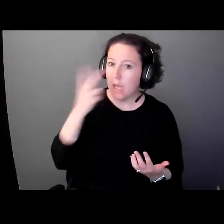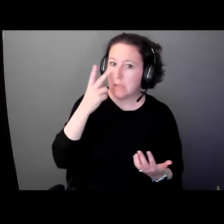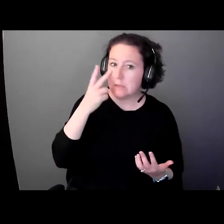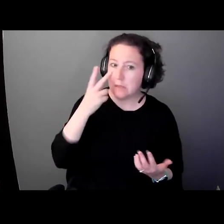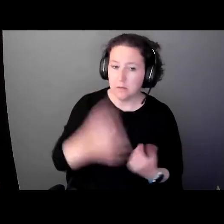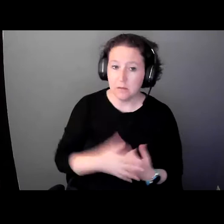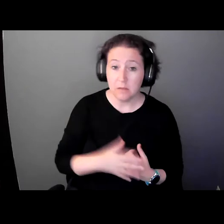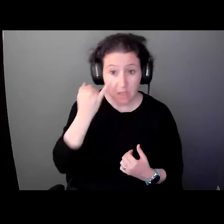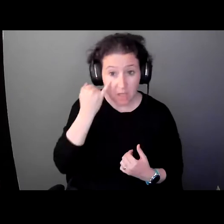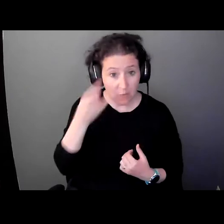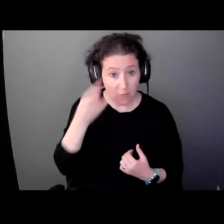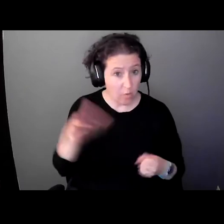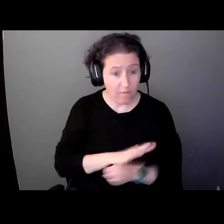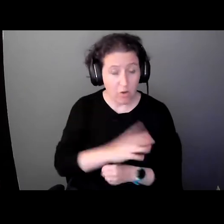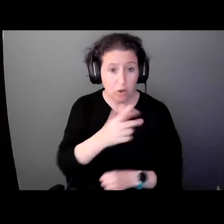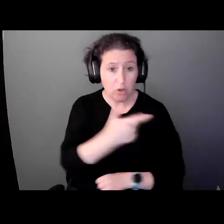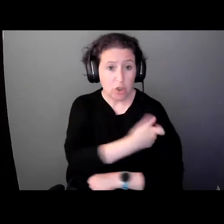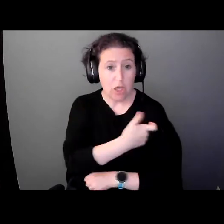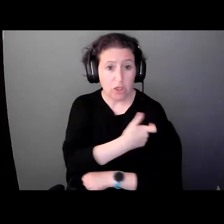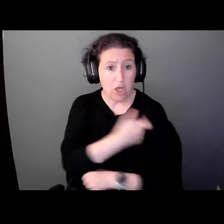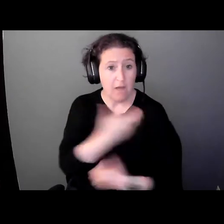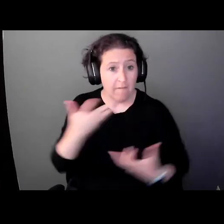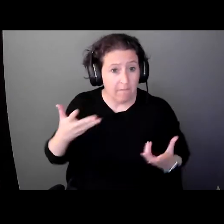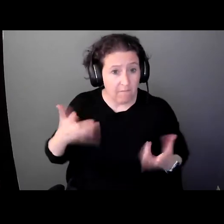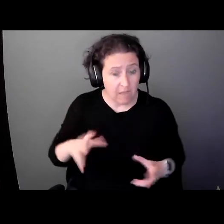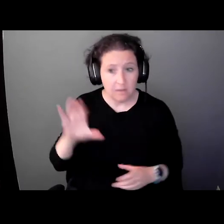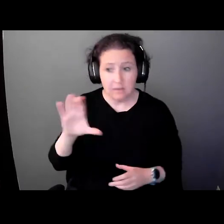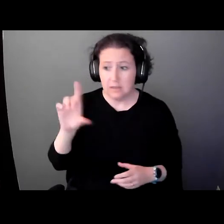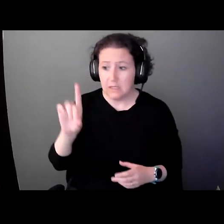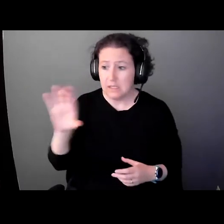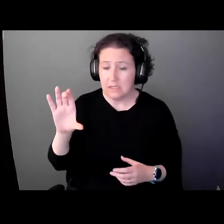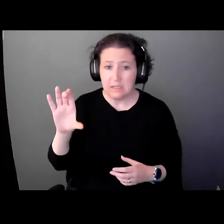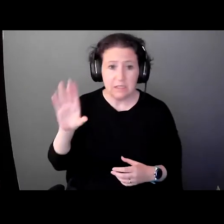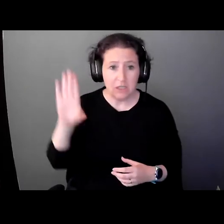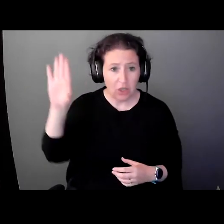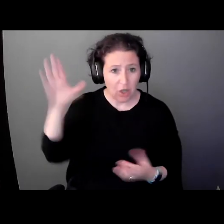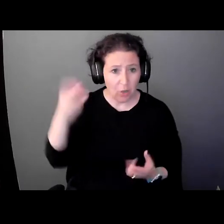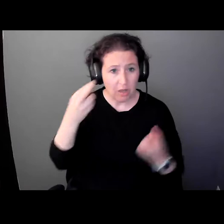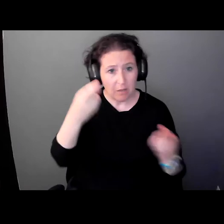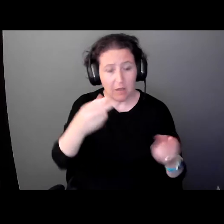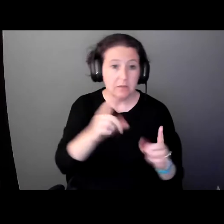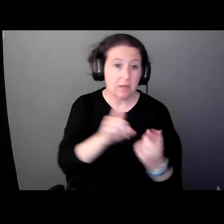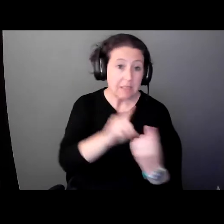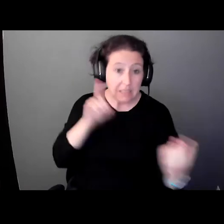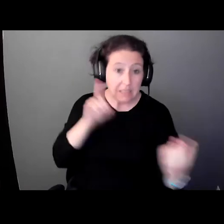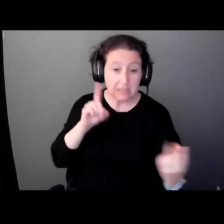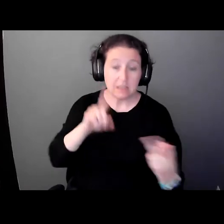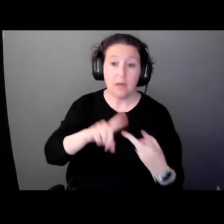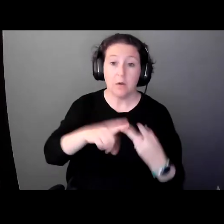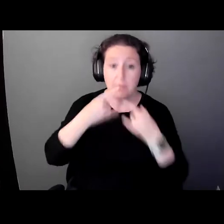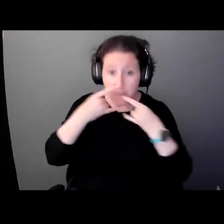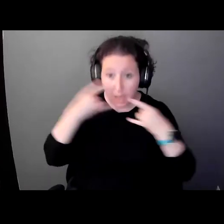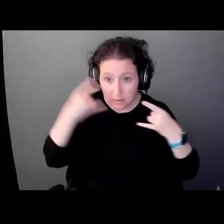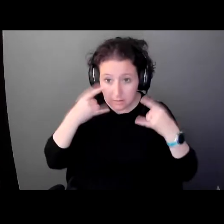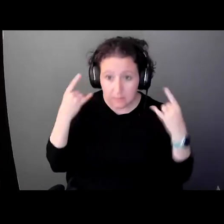fully vaccinated, the current CDC recommendations, distancing and masking and physical distancing, social distancing